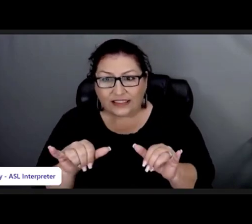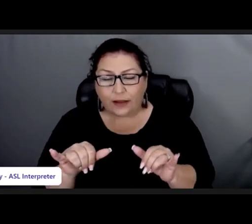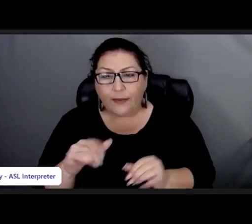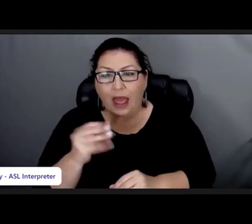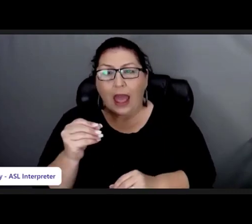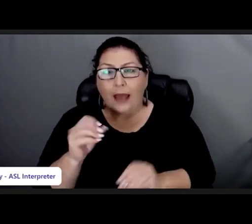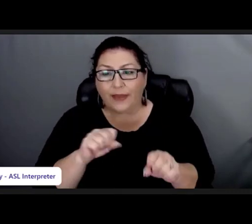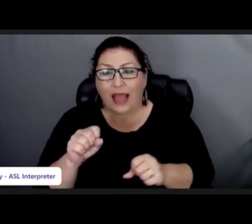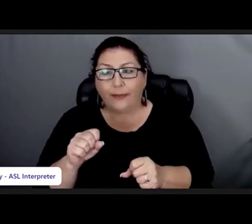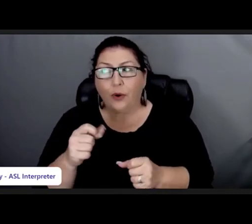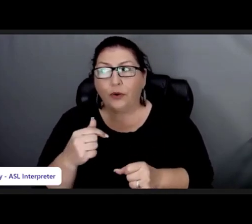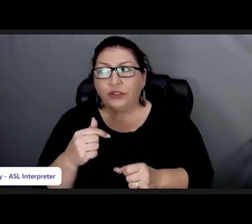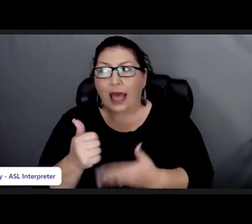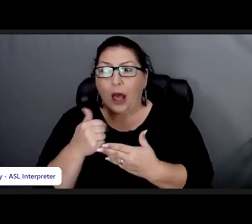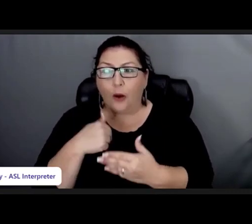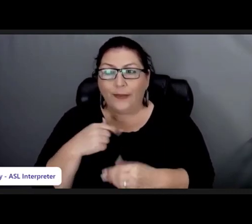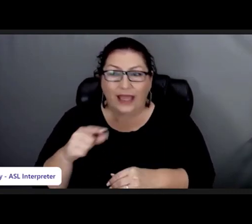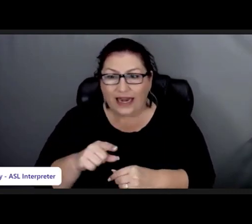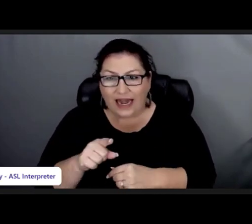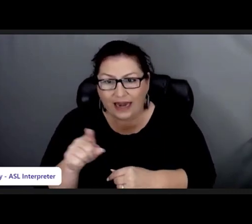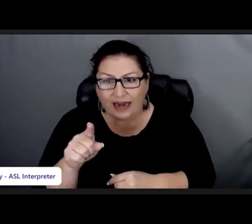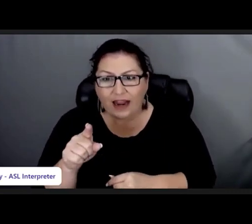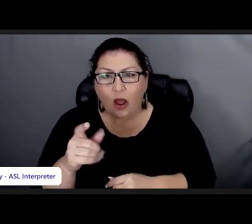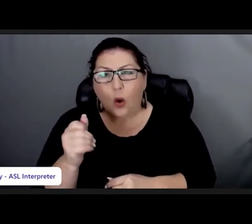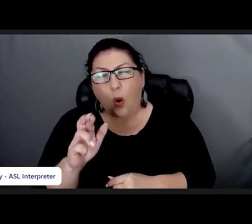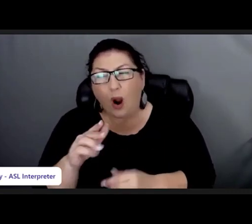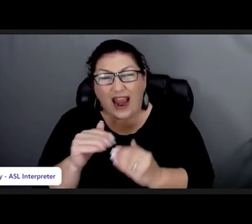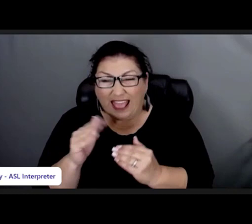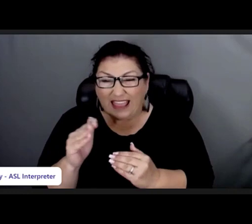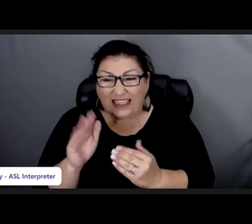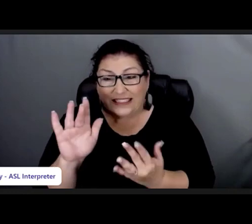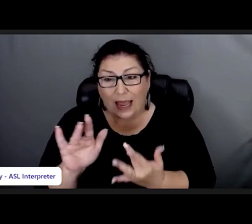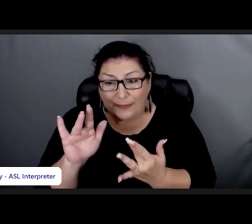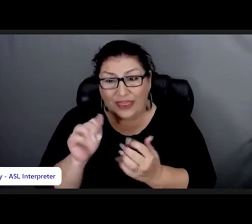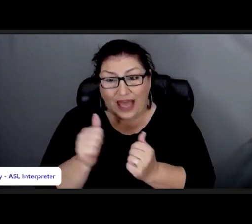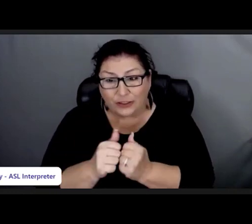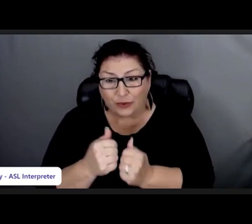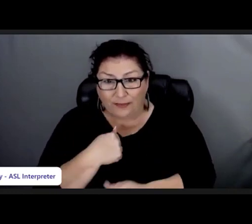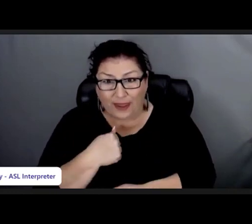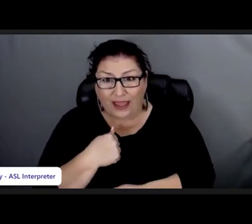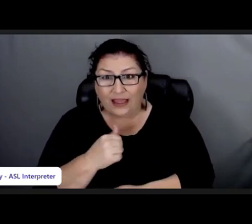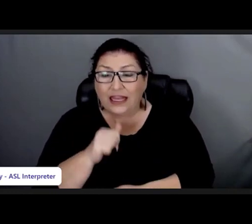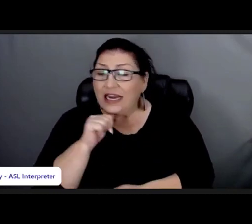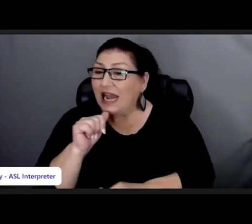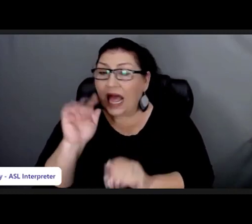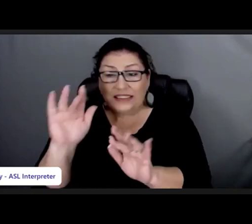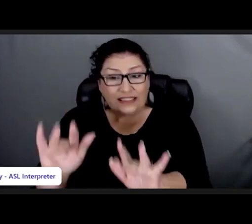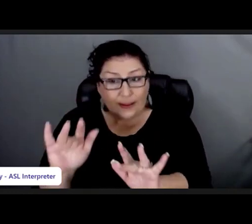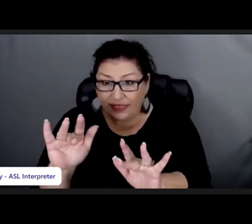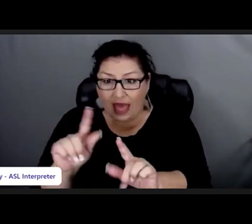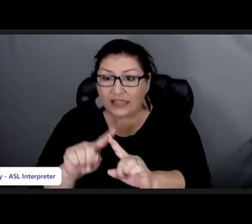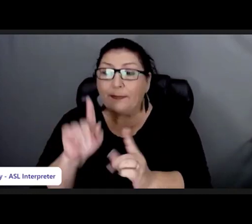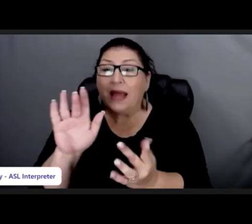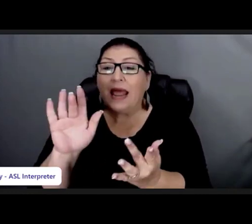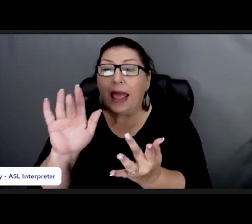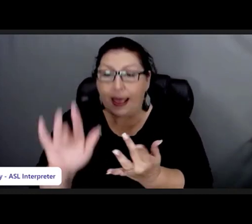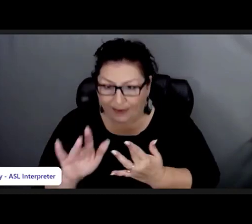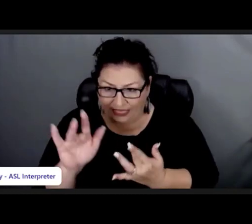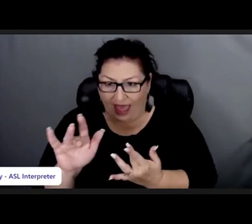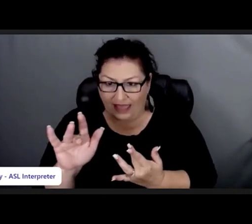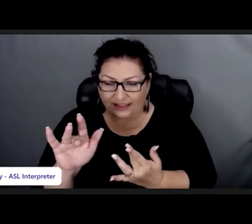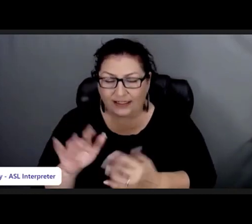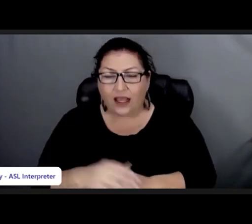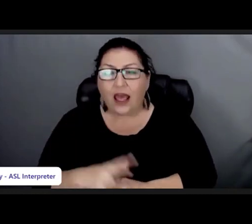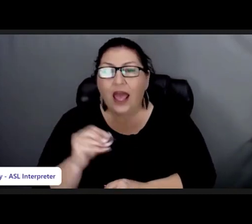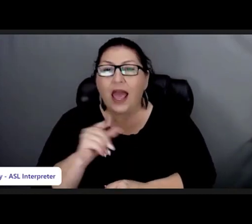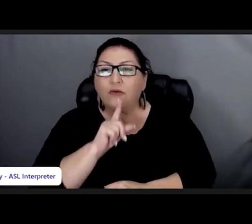me navigate it or at least empathize with me, not sympathize, but empathize with me on that. And I guess